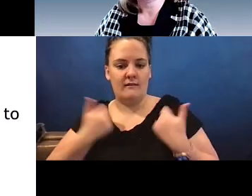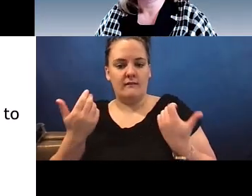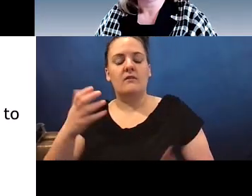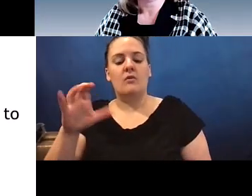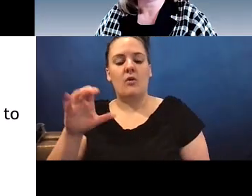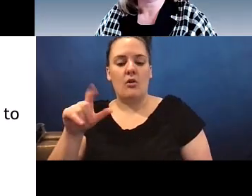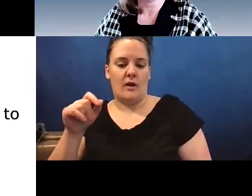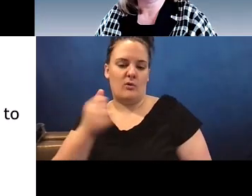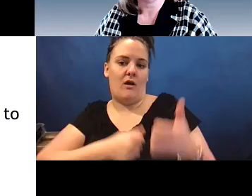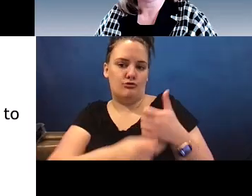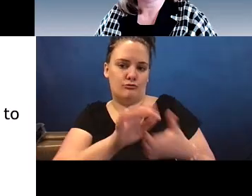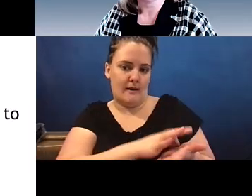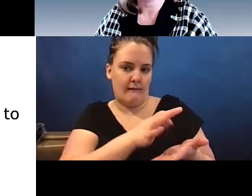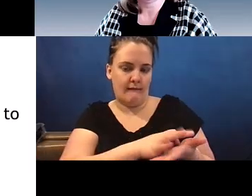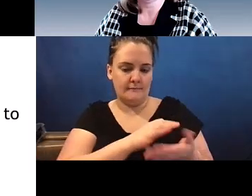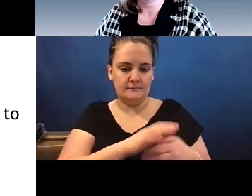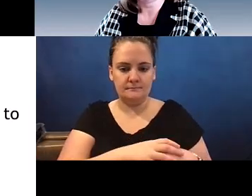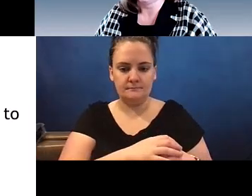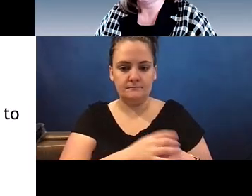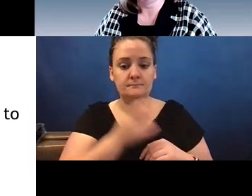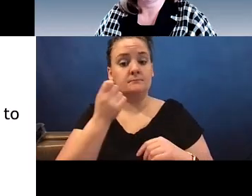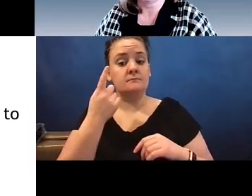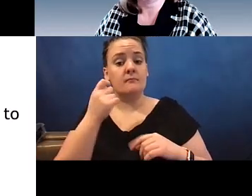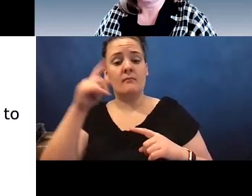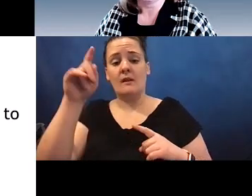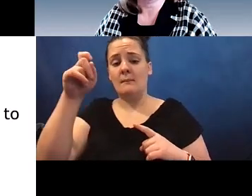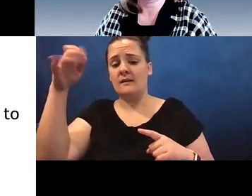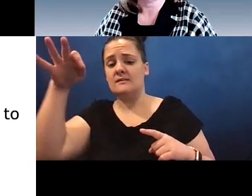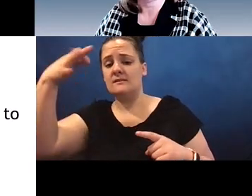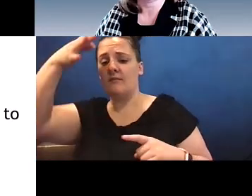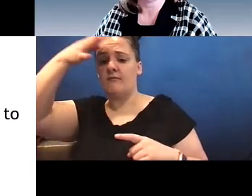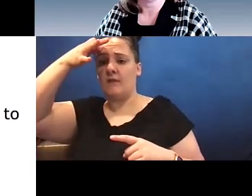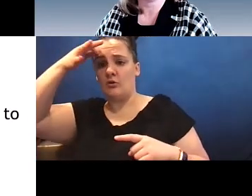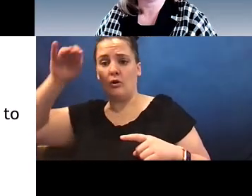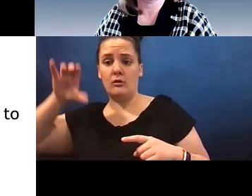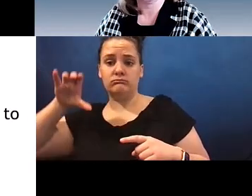expansion adults, the provider fee only pays 10% of the share of that